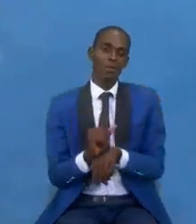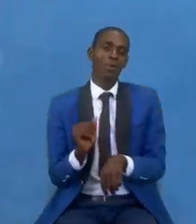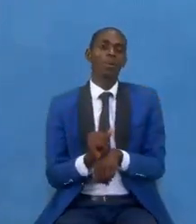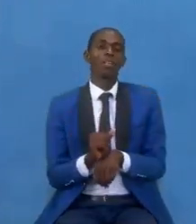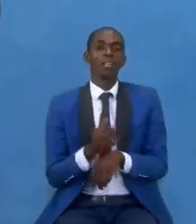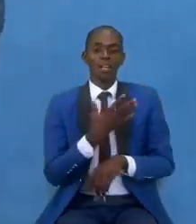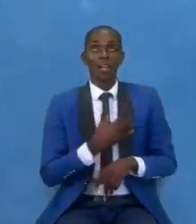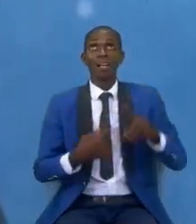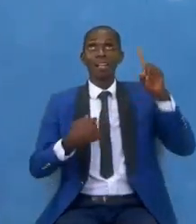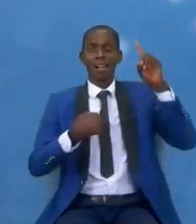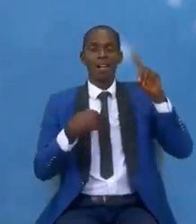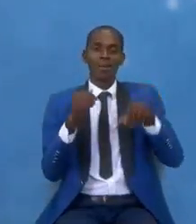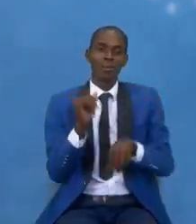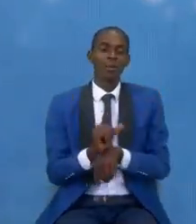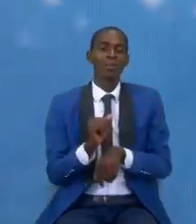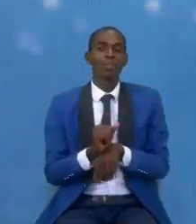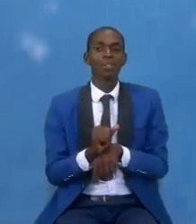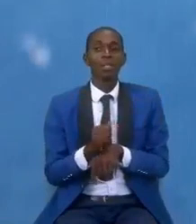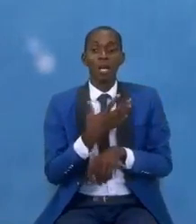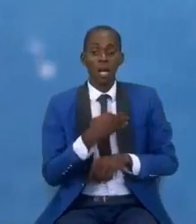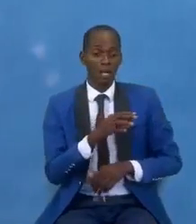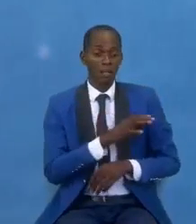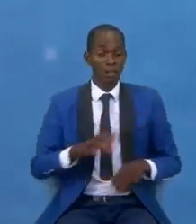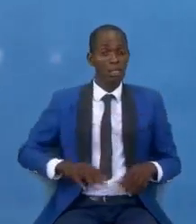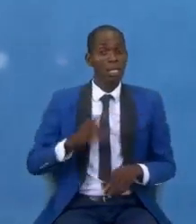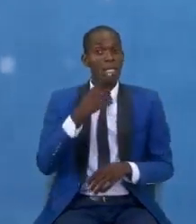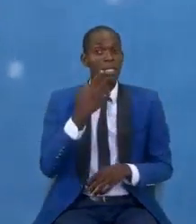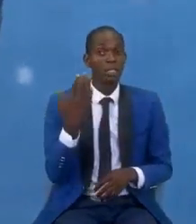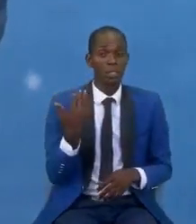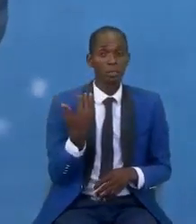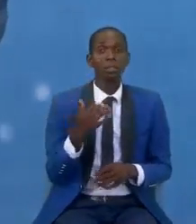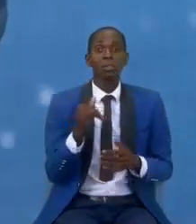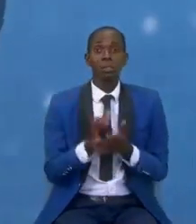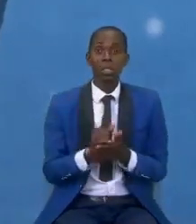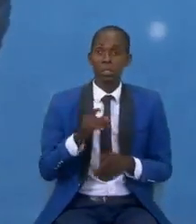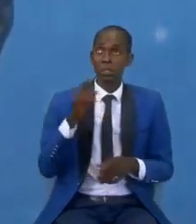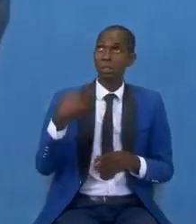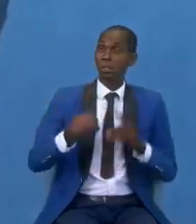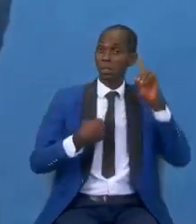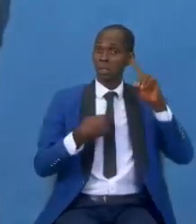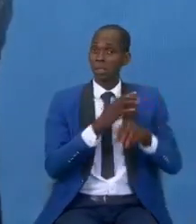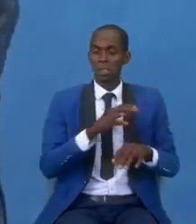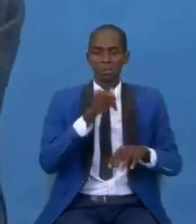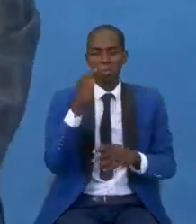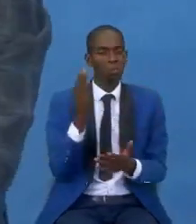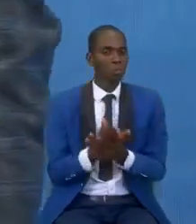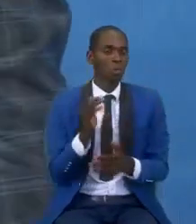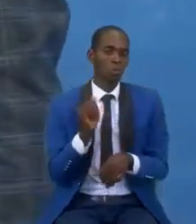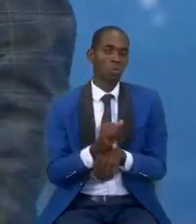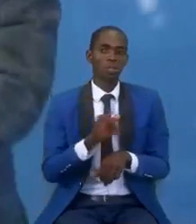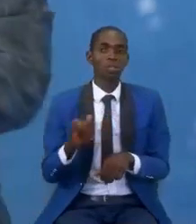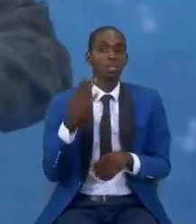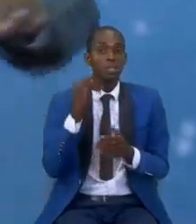also kept on walking. The Bible says, after Christ went to heaven, in Mark chapter 16,